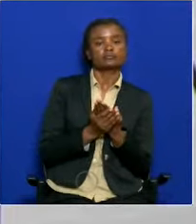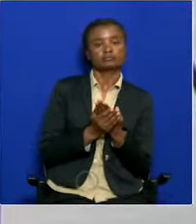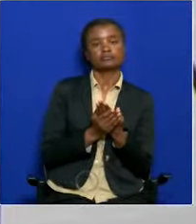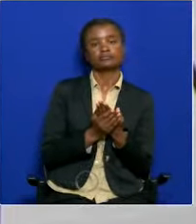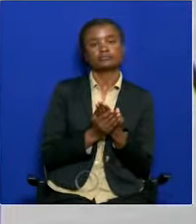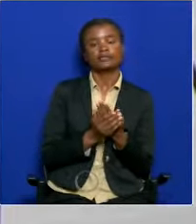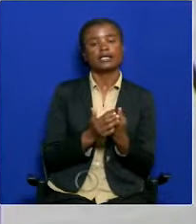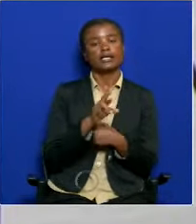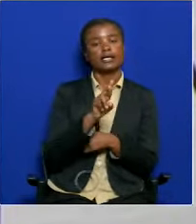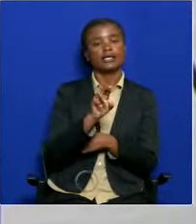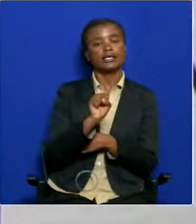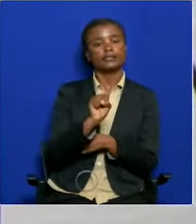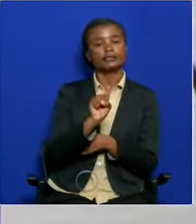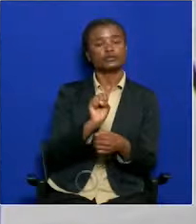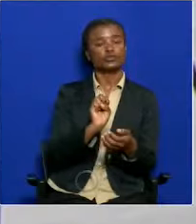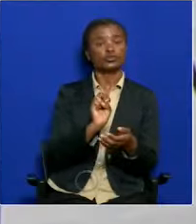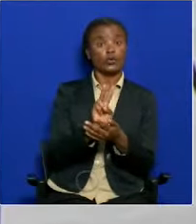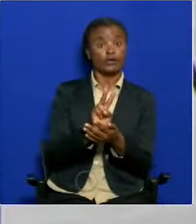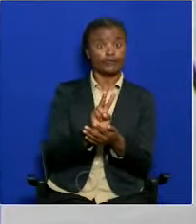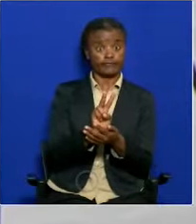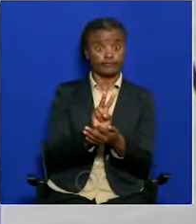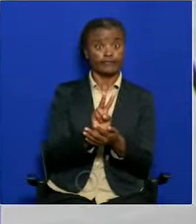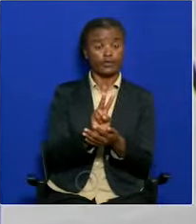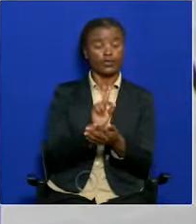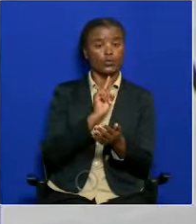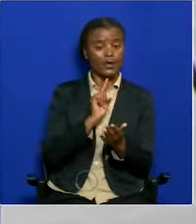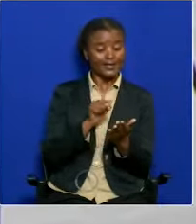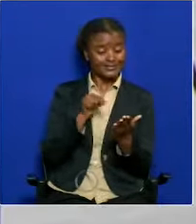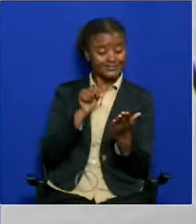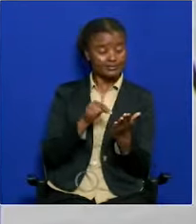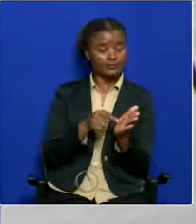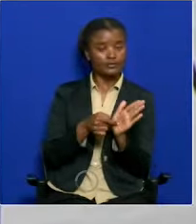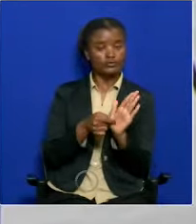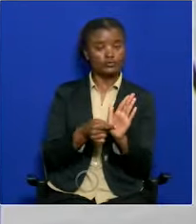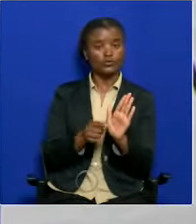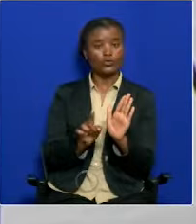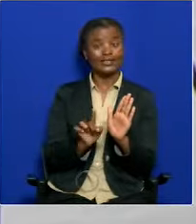RS12 because it appeared to demonstrate that the statement had been